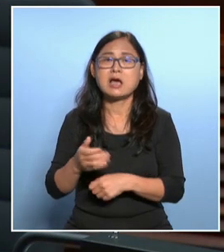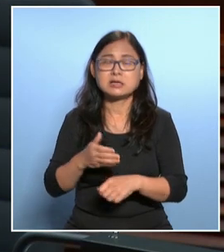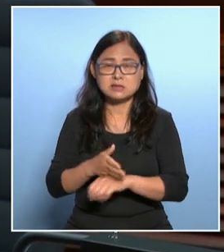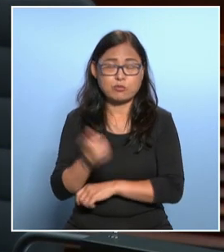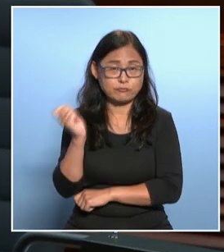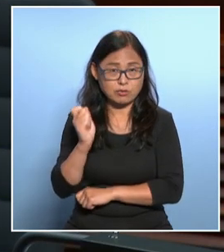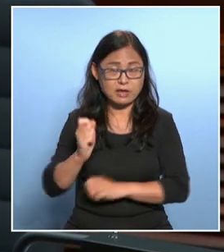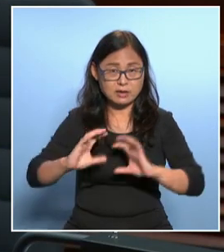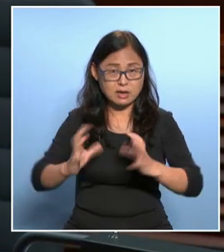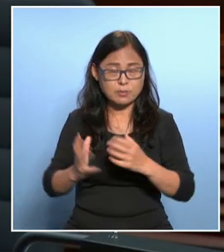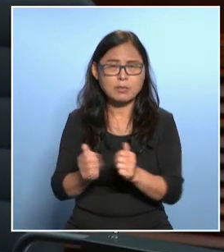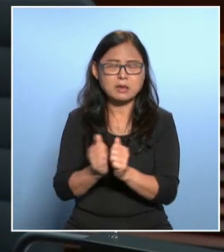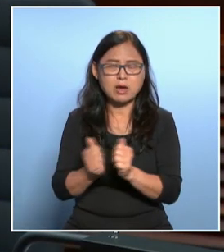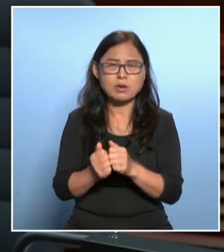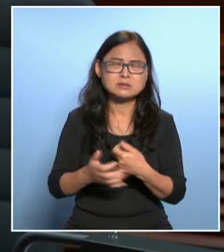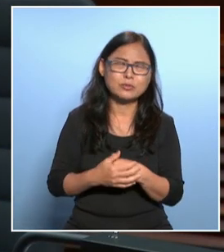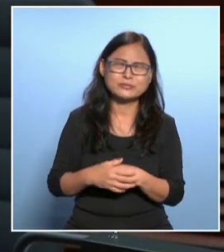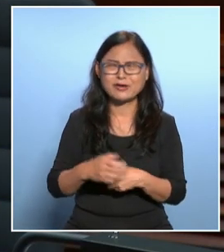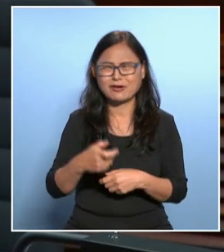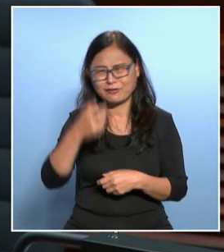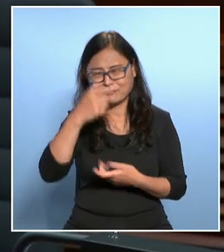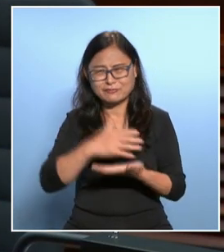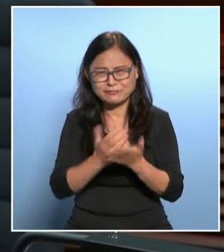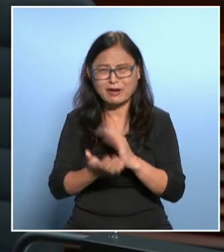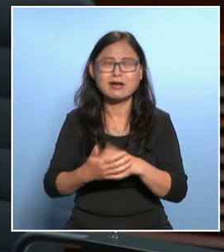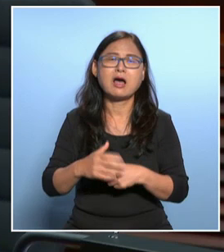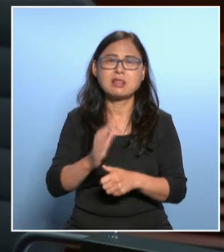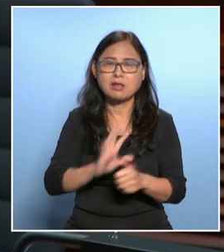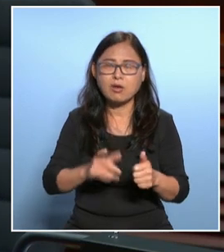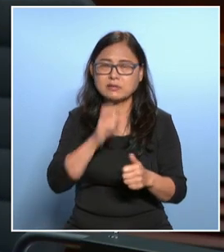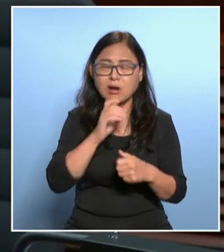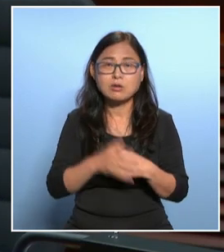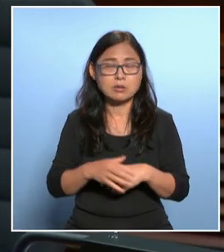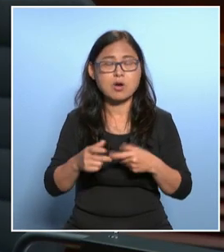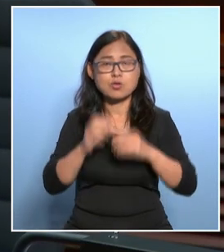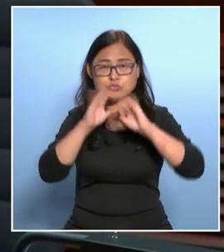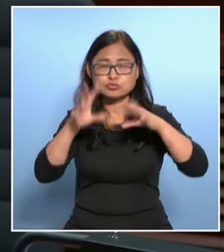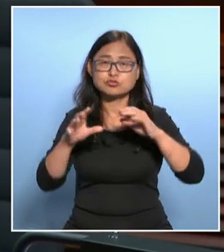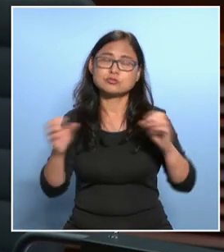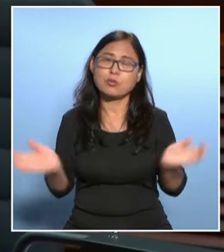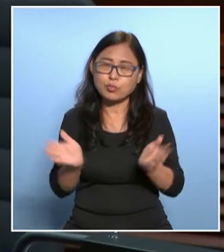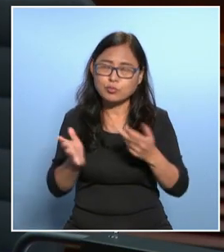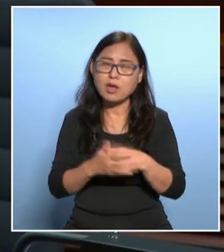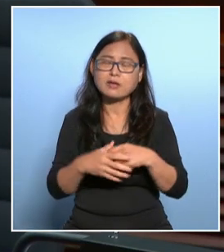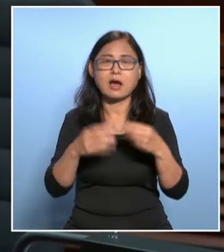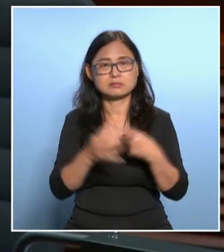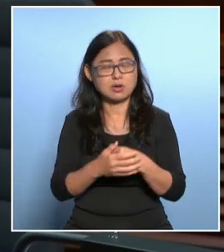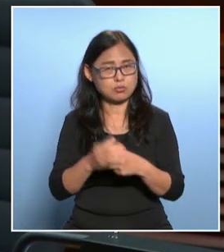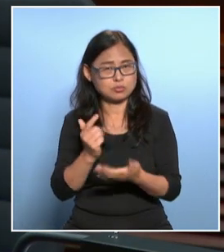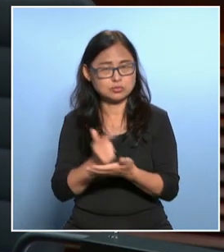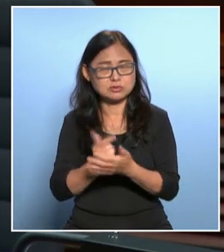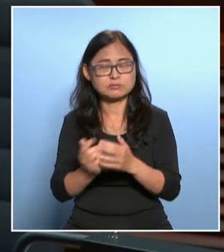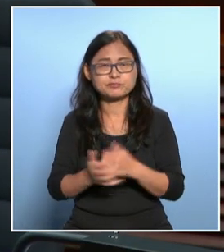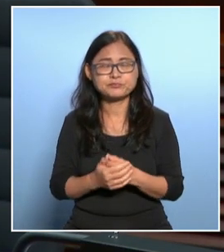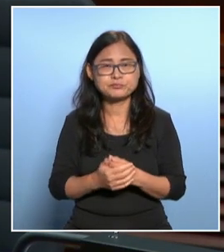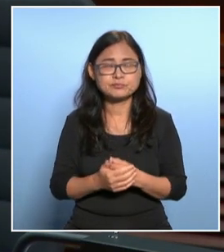public education, it would be really hard for the stakeholders. So publicity and education would be